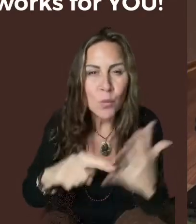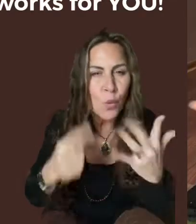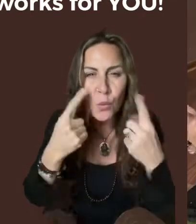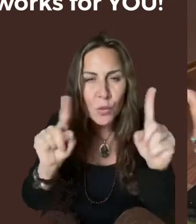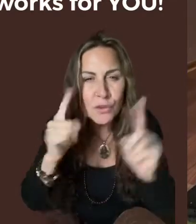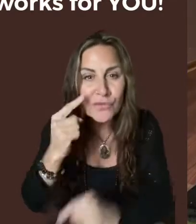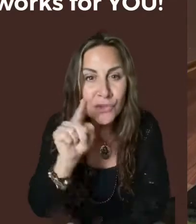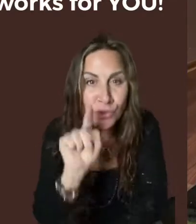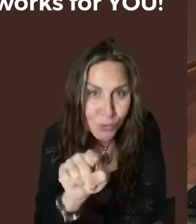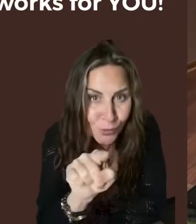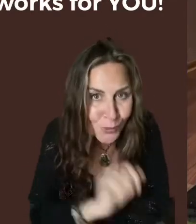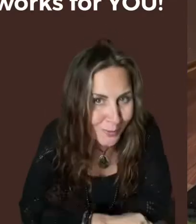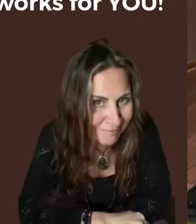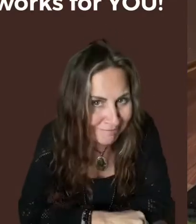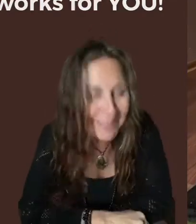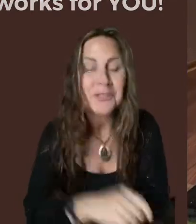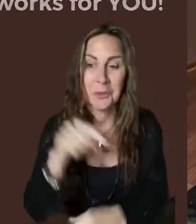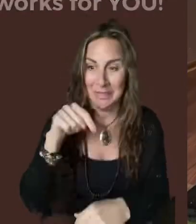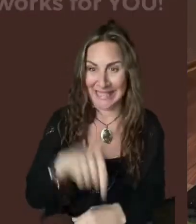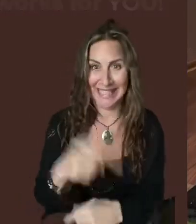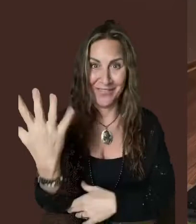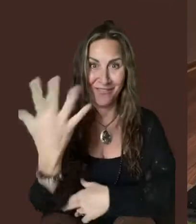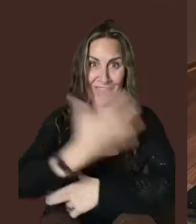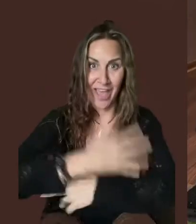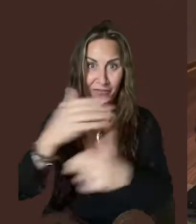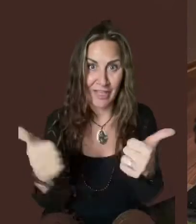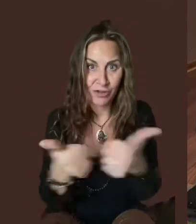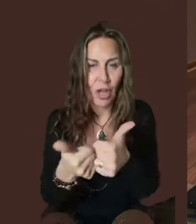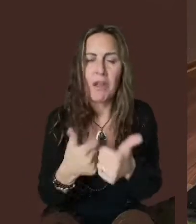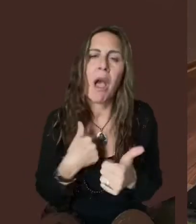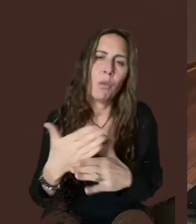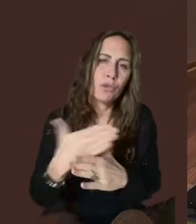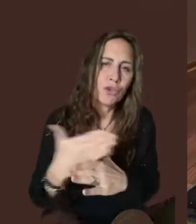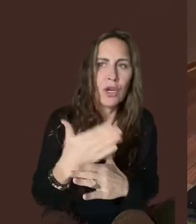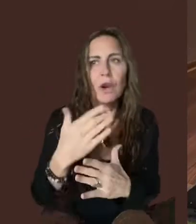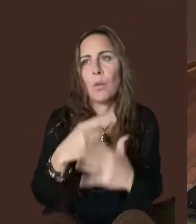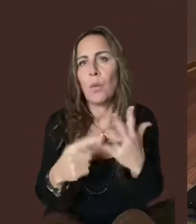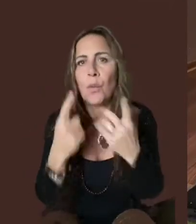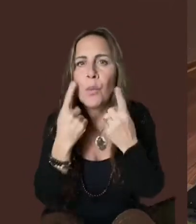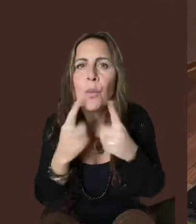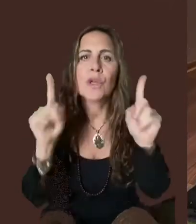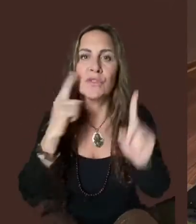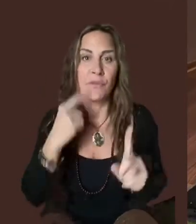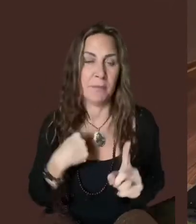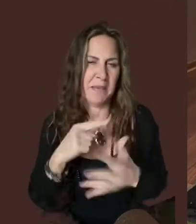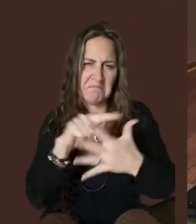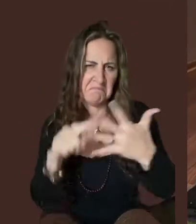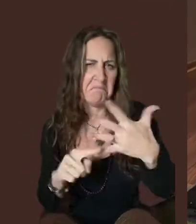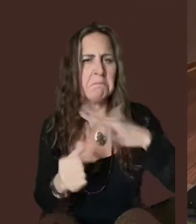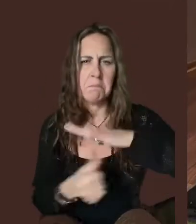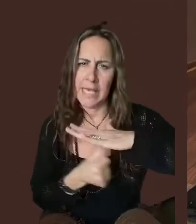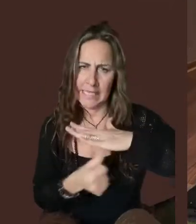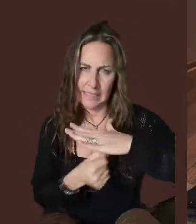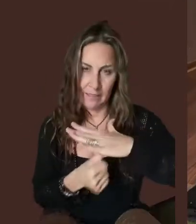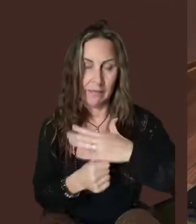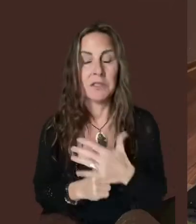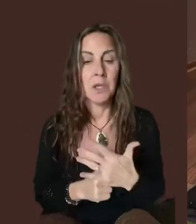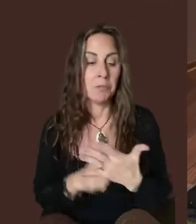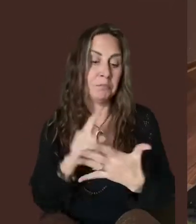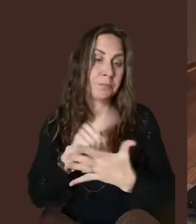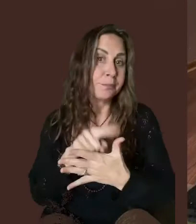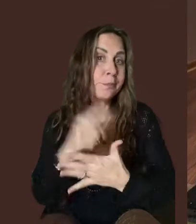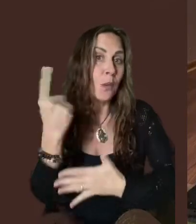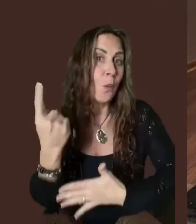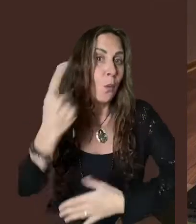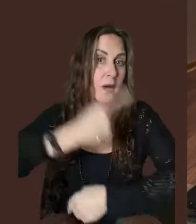in this 5-day challenge, I'm going to share what works for me. And it's like the very basic 5 that work for me. And in that, one of the days